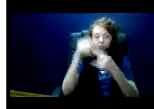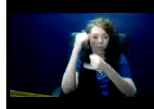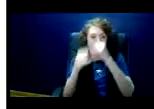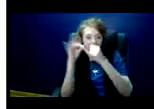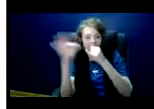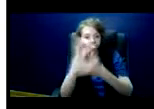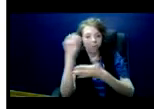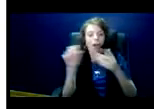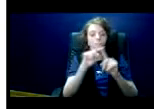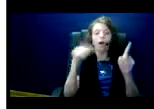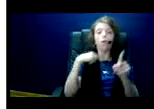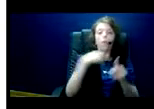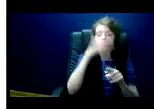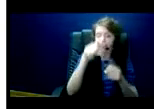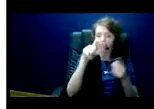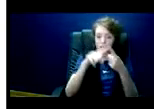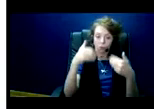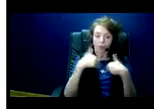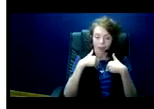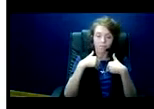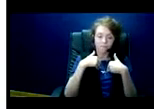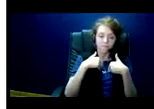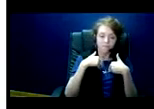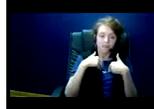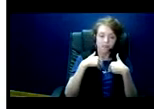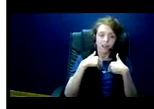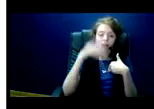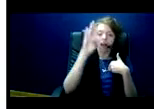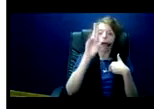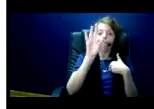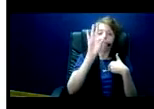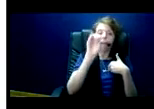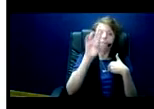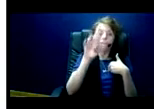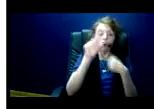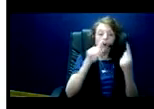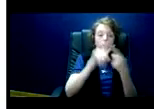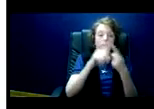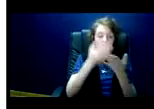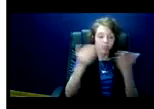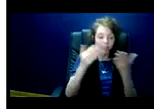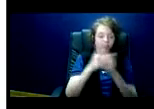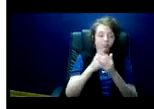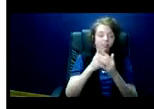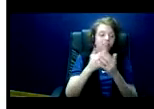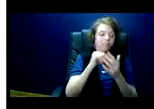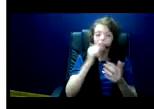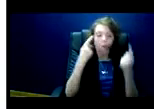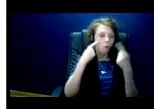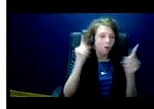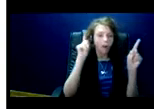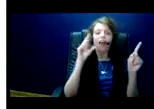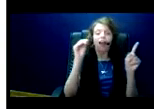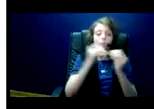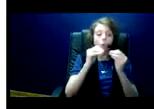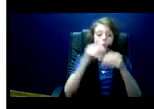need to have that buffer for when things go wrong and when people might need a little bit more processing time. So time can